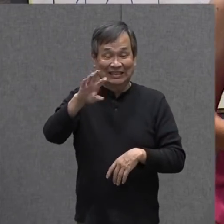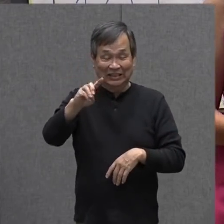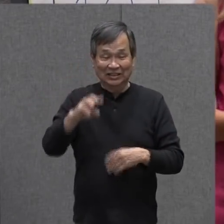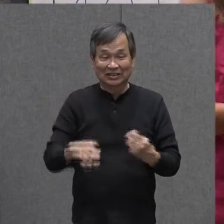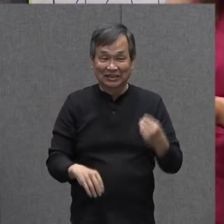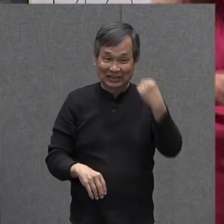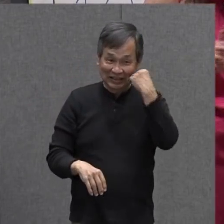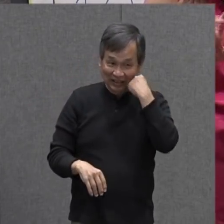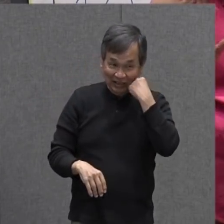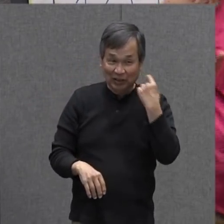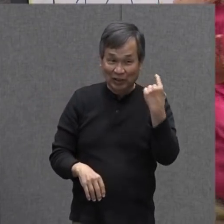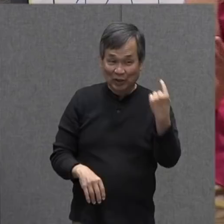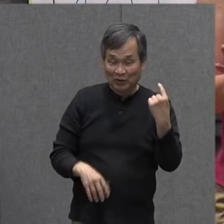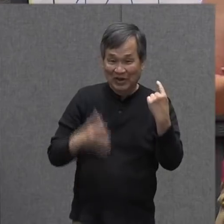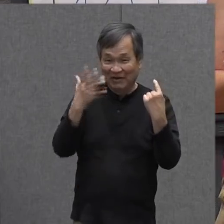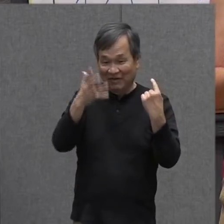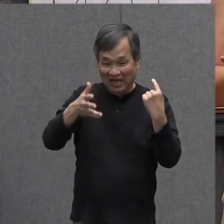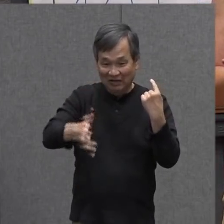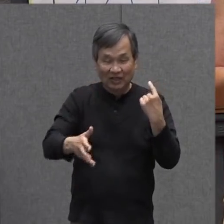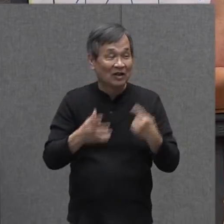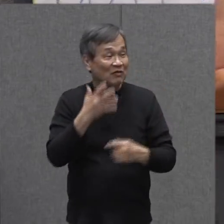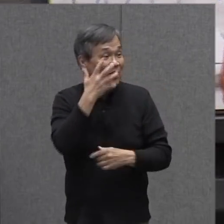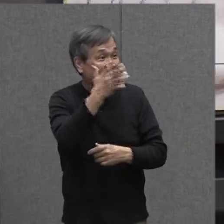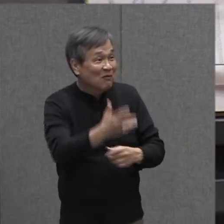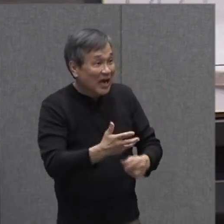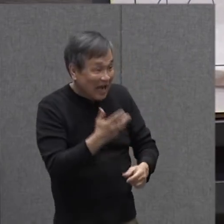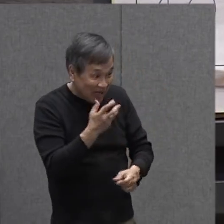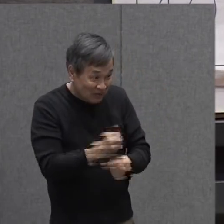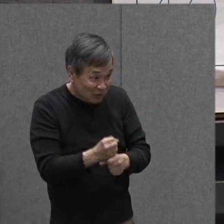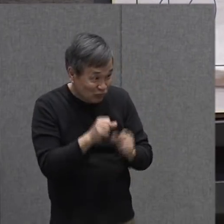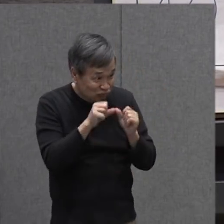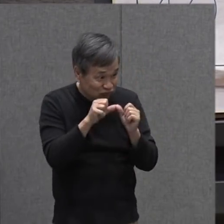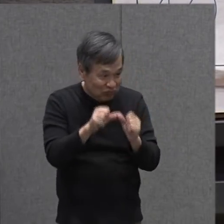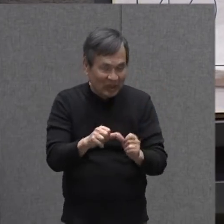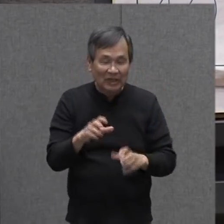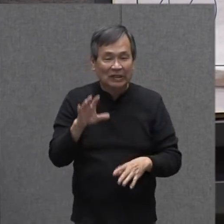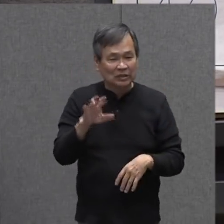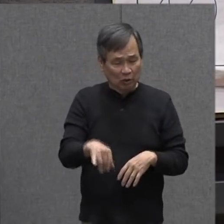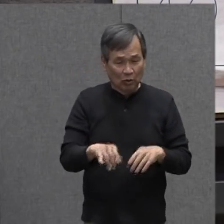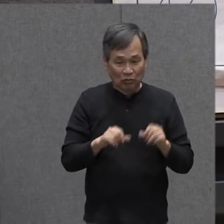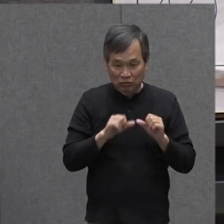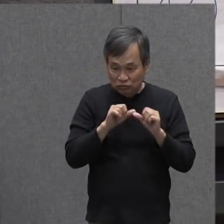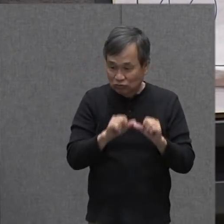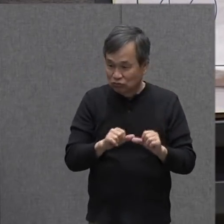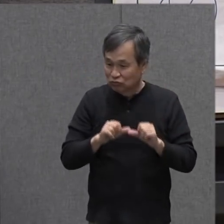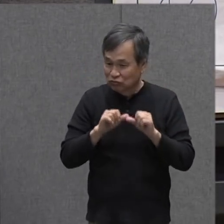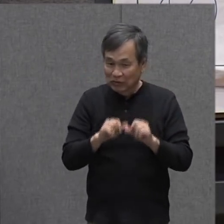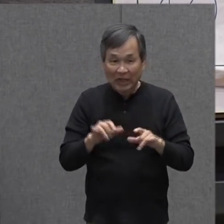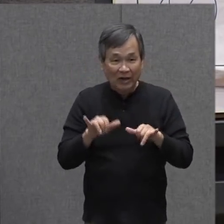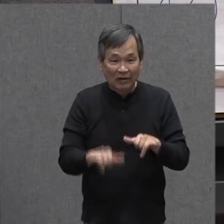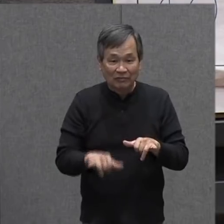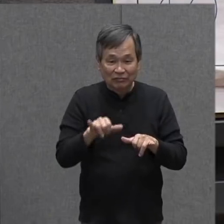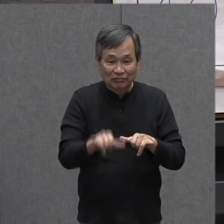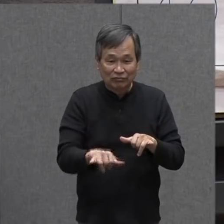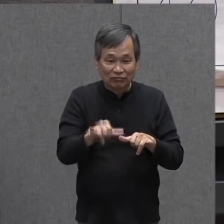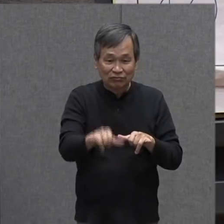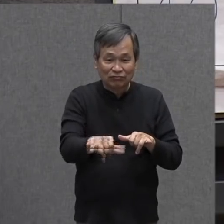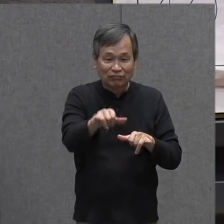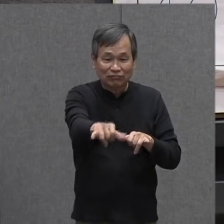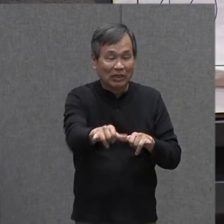2 would be 2. Let's say 5 and 3, 15. 2 and